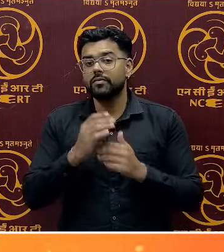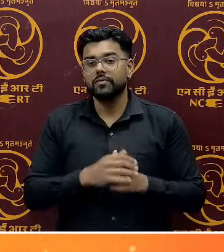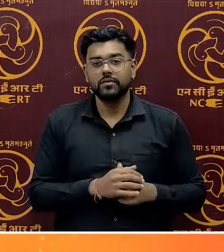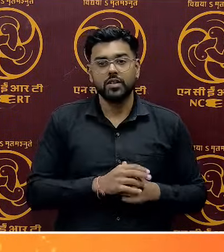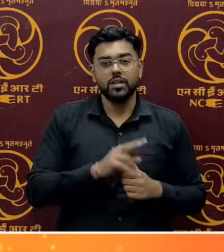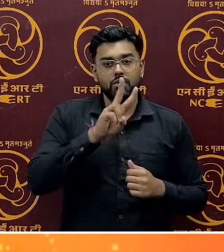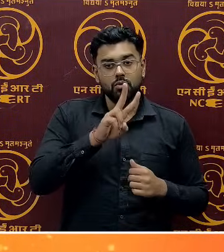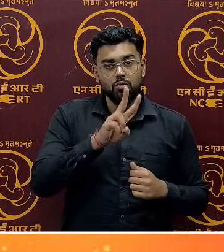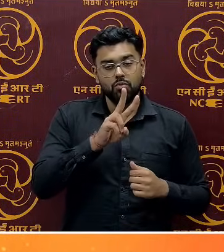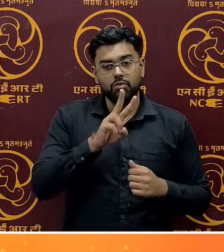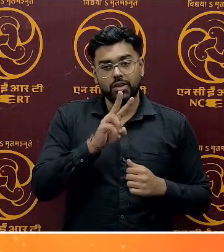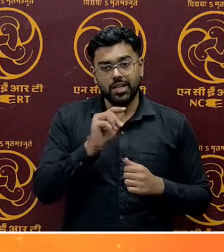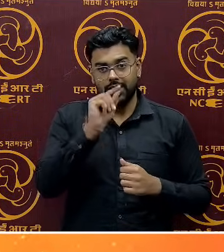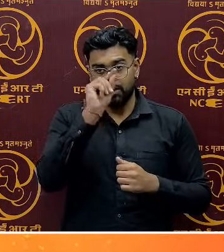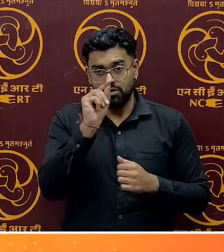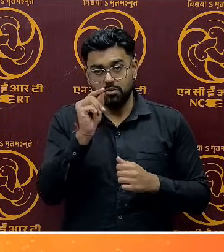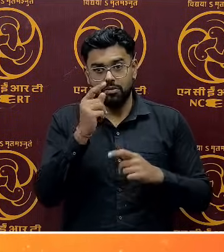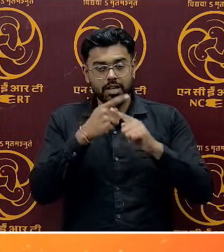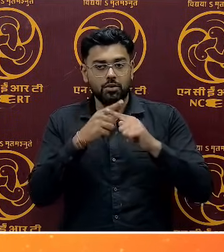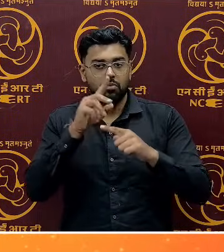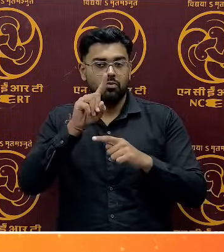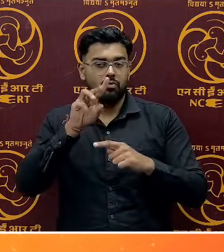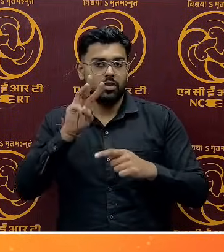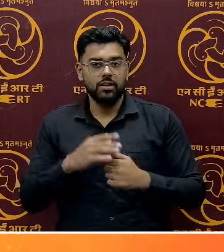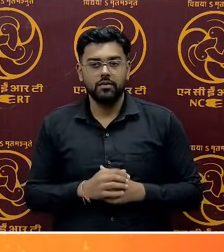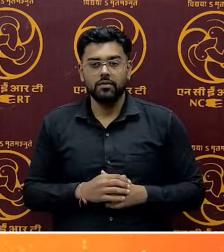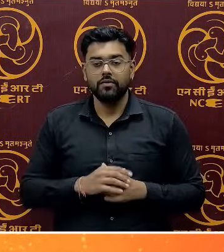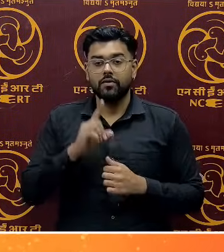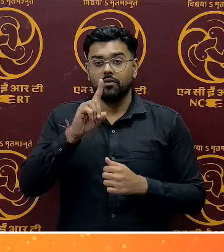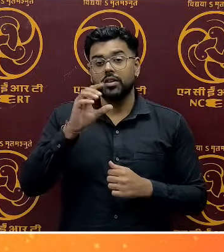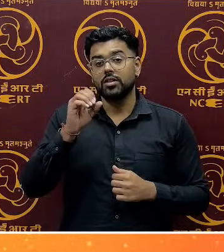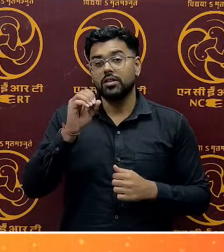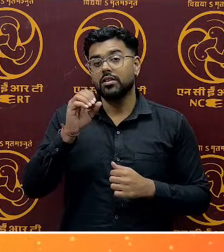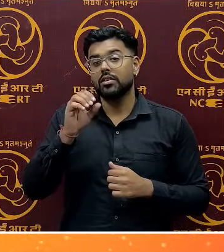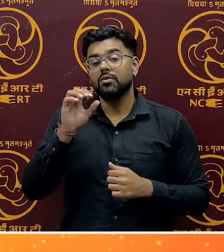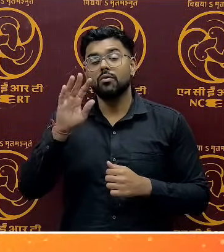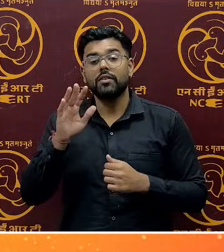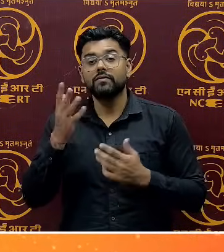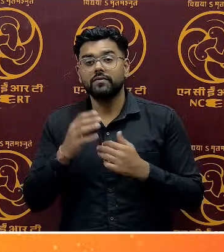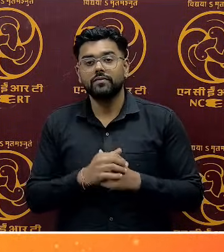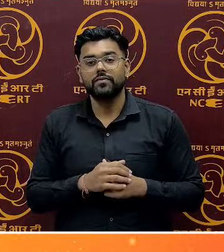cube into 13. What about 105? 3 into 5 into 7.